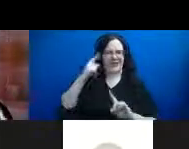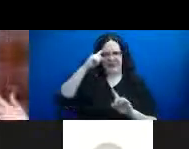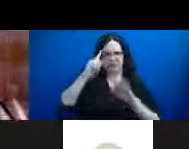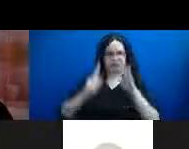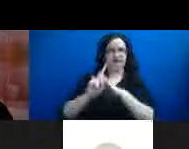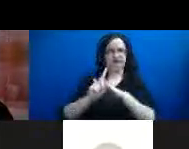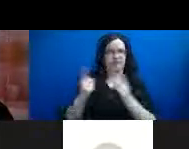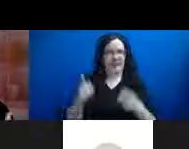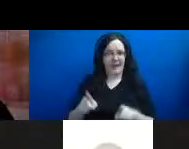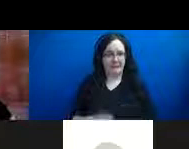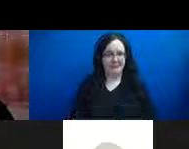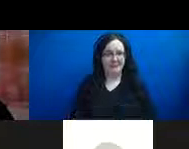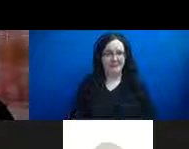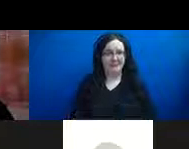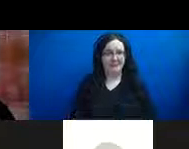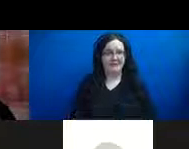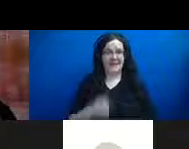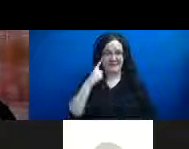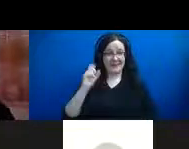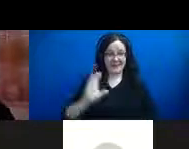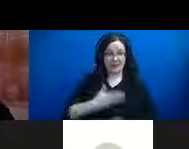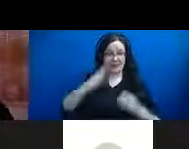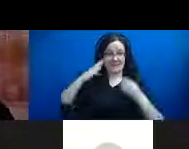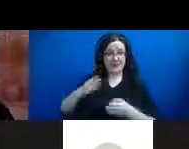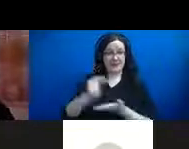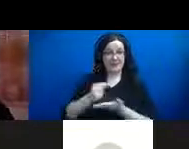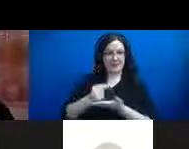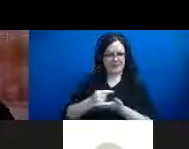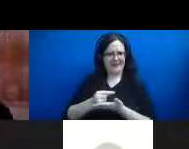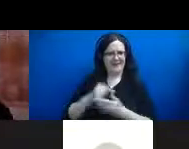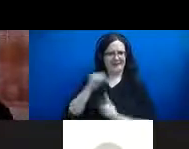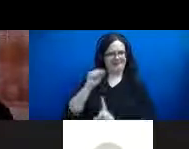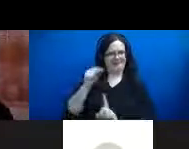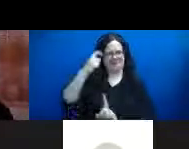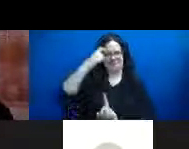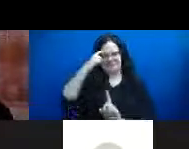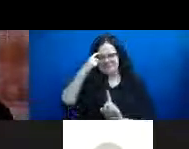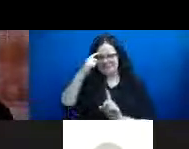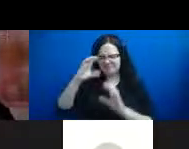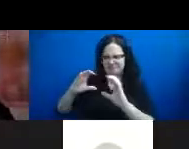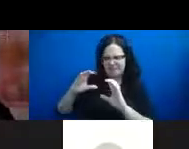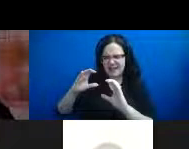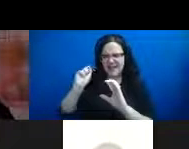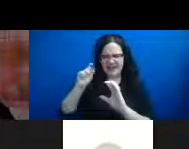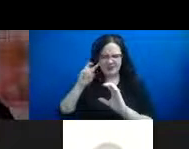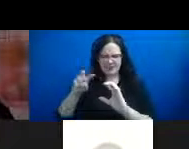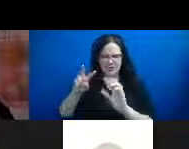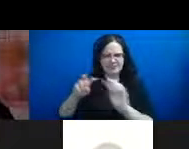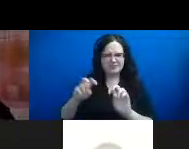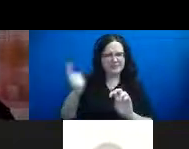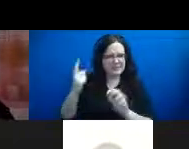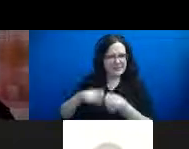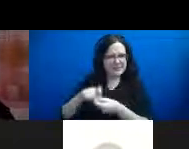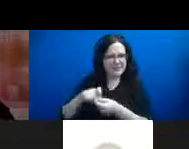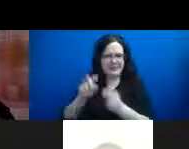part of our focus and treatment, is there something we need to be looking at specifically with that? This